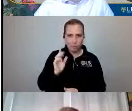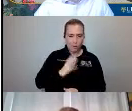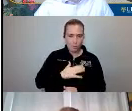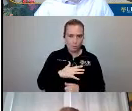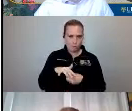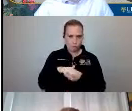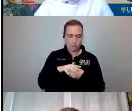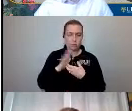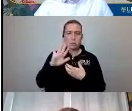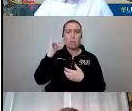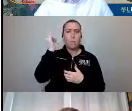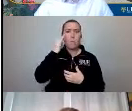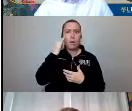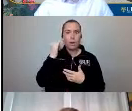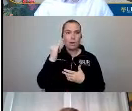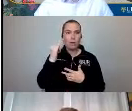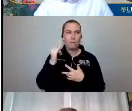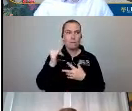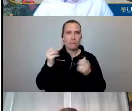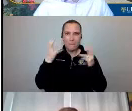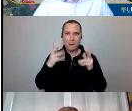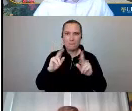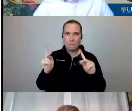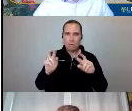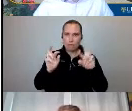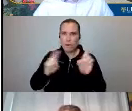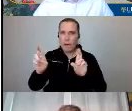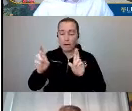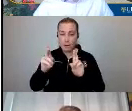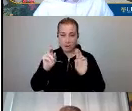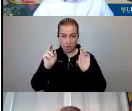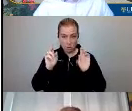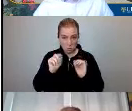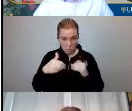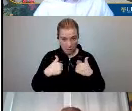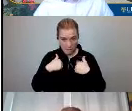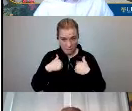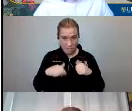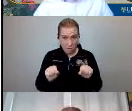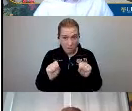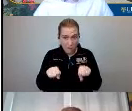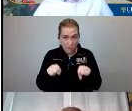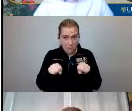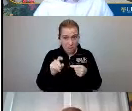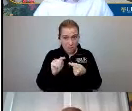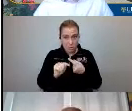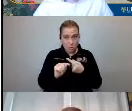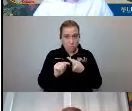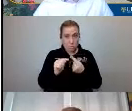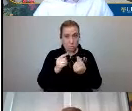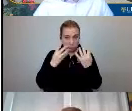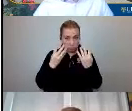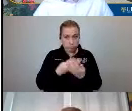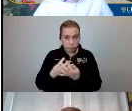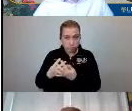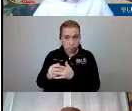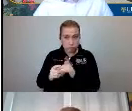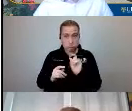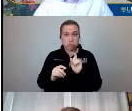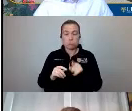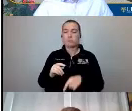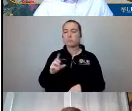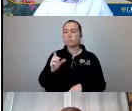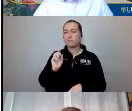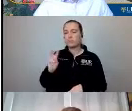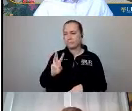influx of people ready to be screened? Do you have that capacity? So it's a very rapid test. So at Thompson